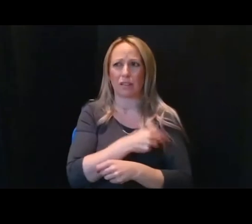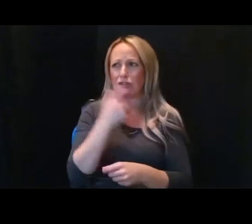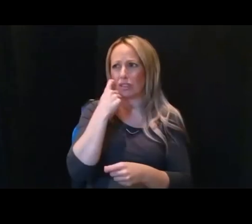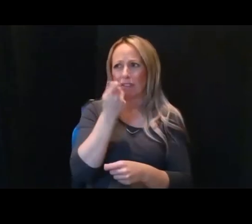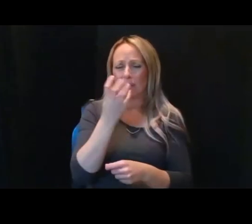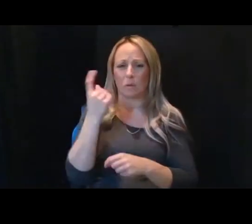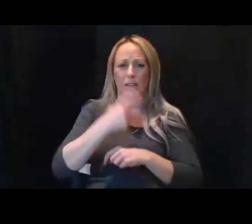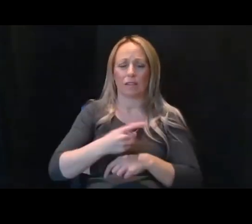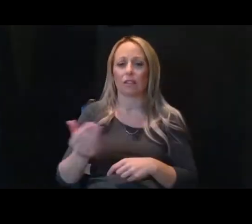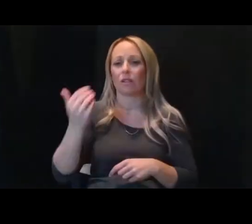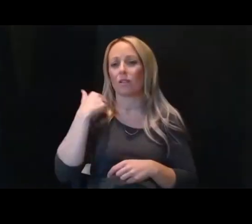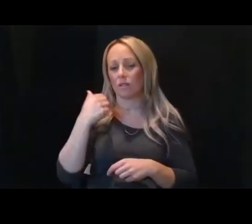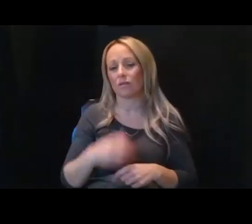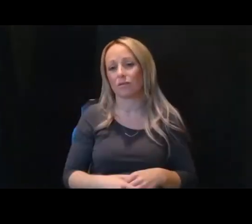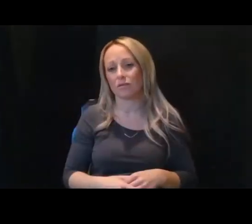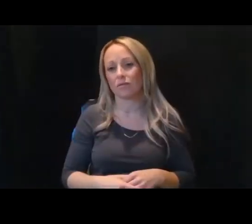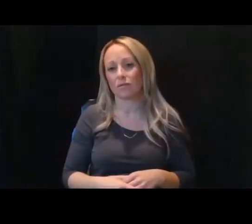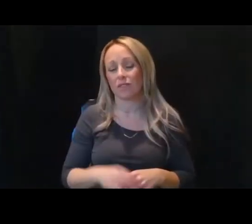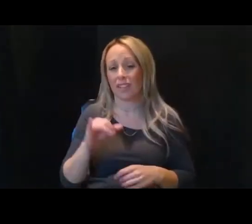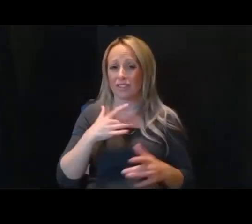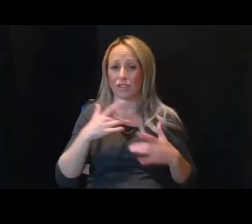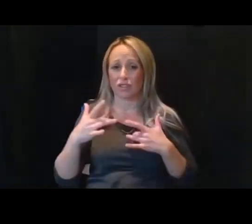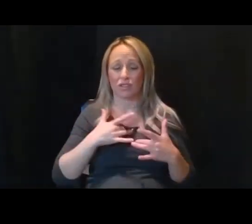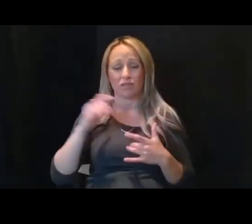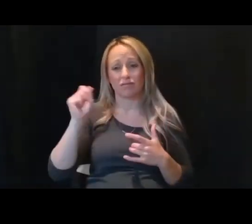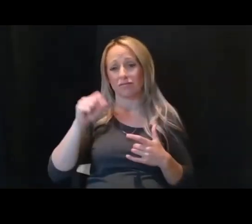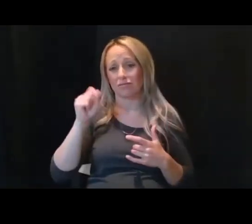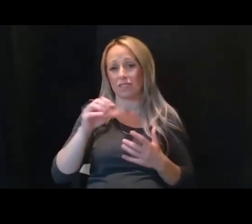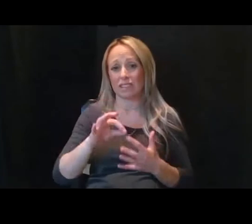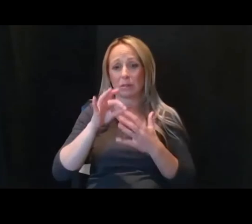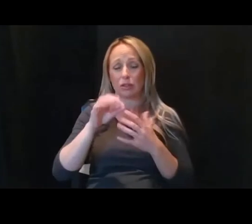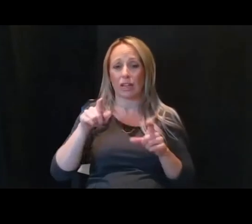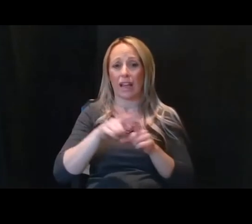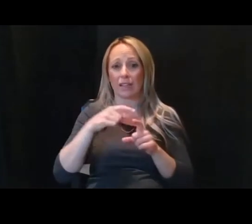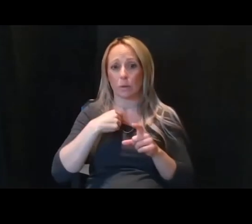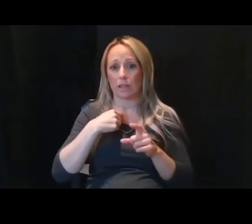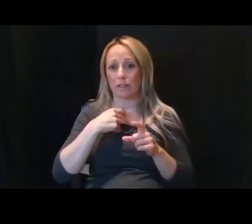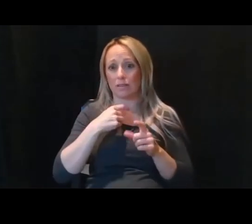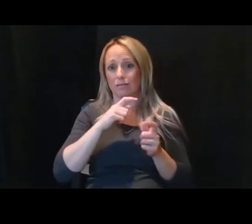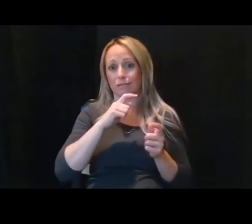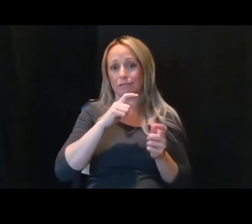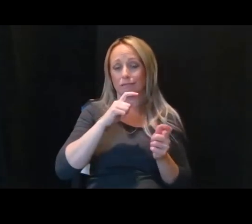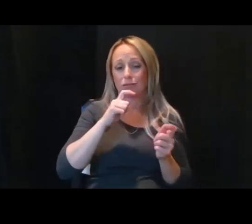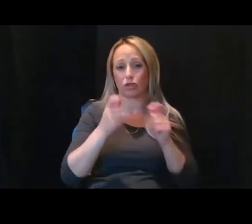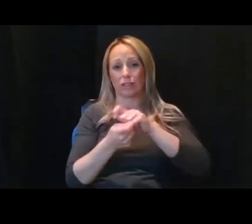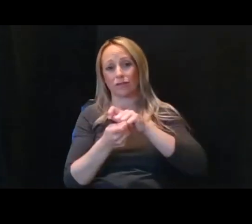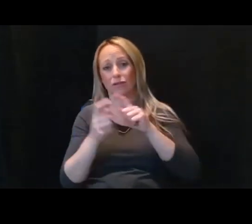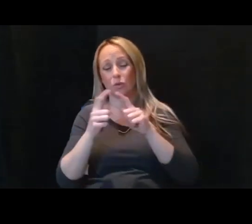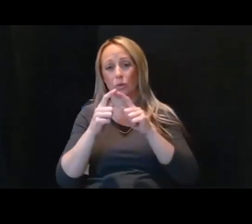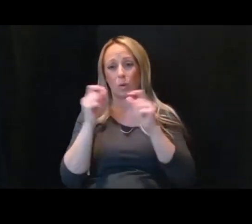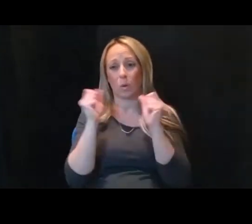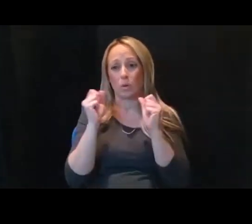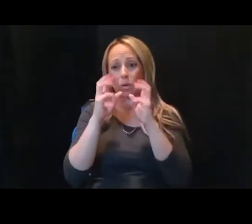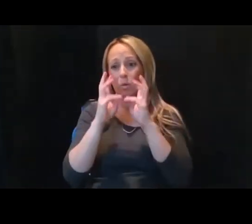ago. And so it is concerning, especially as we go into the colder weather. So that is why we are still